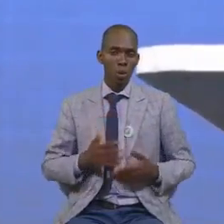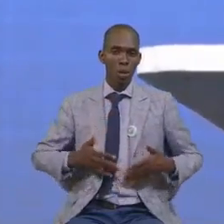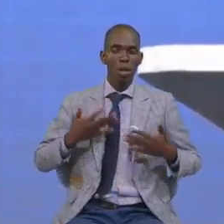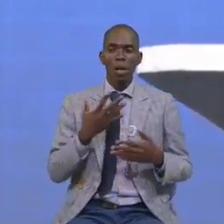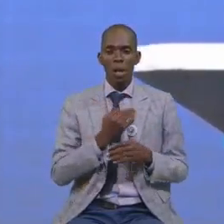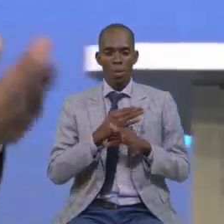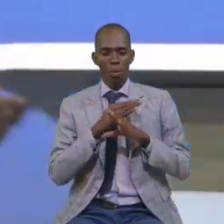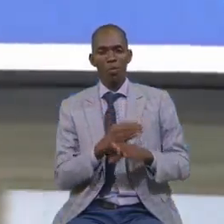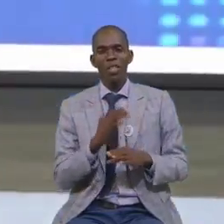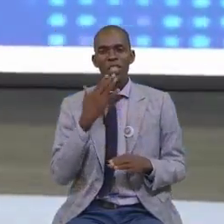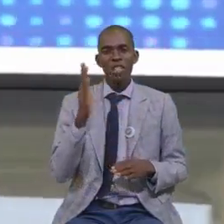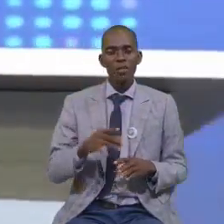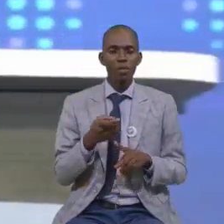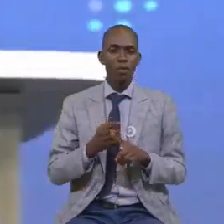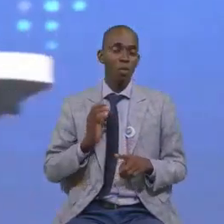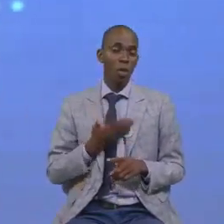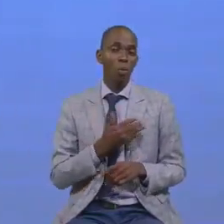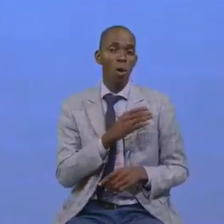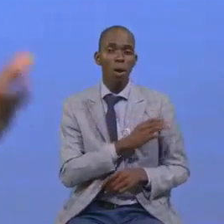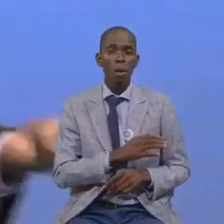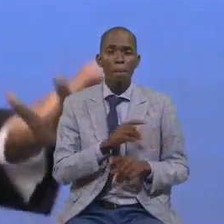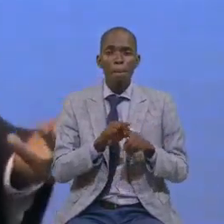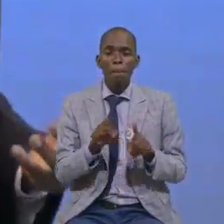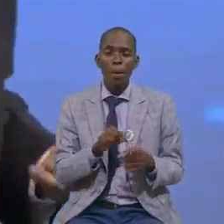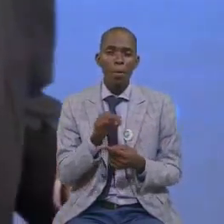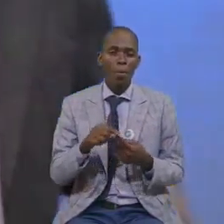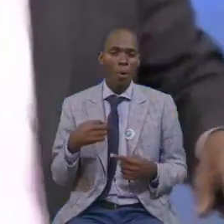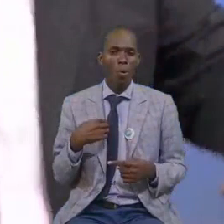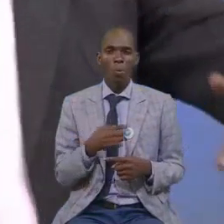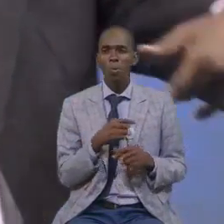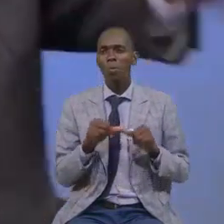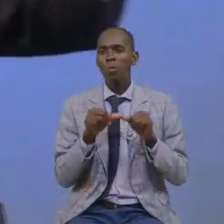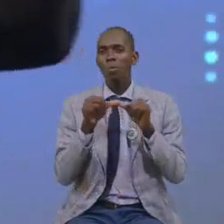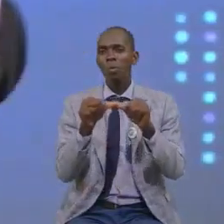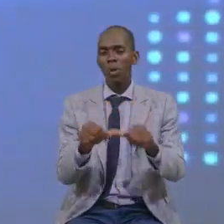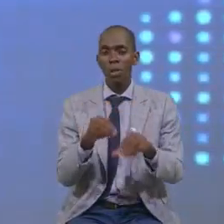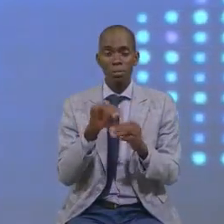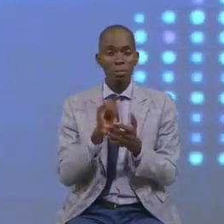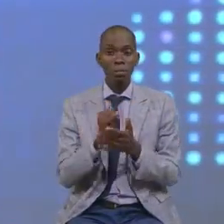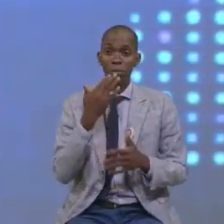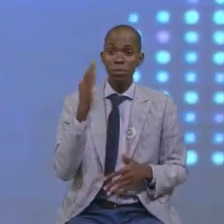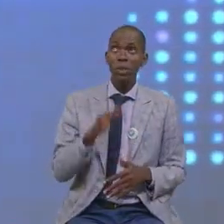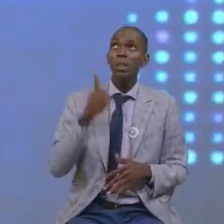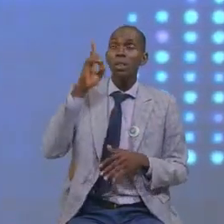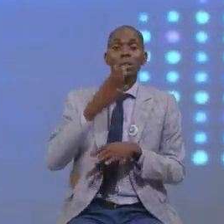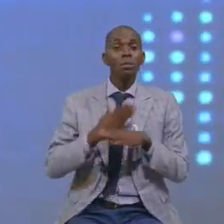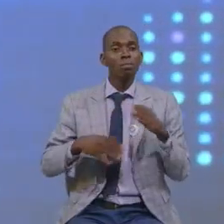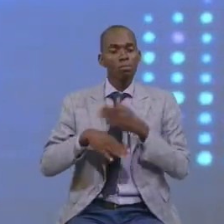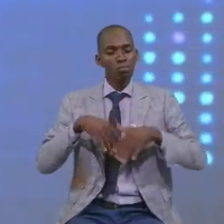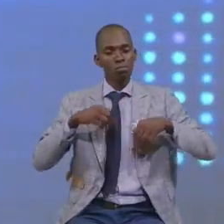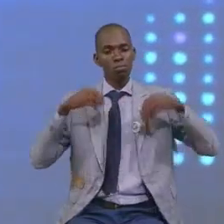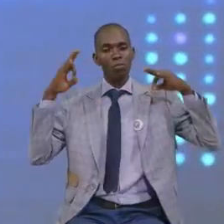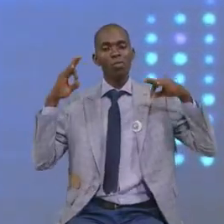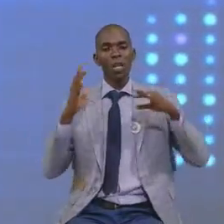character. But when we continue in that evil, he leaves us alone. We're empty.